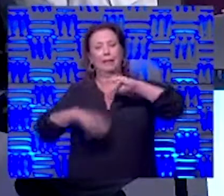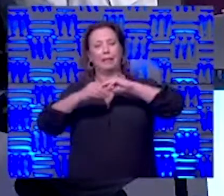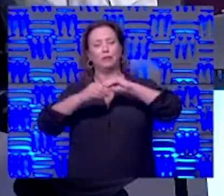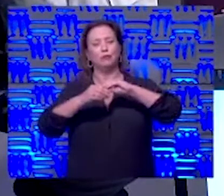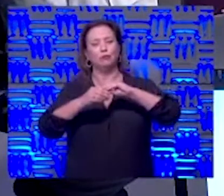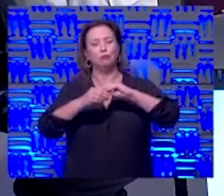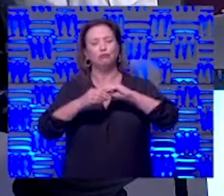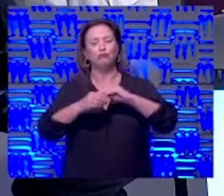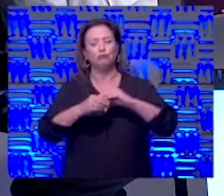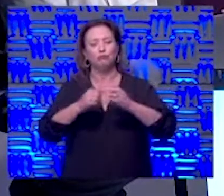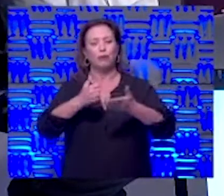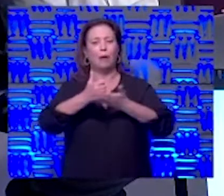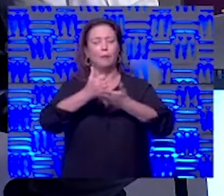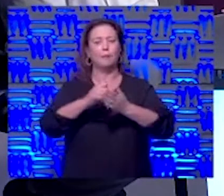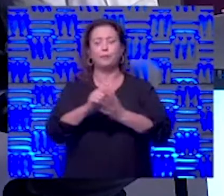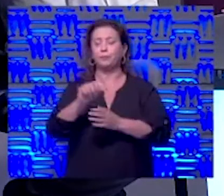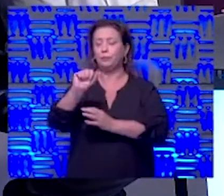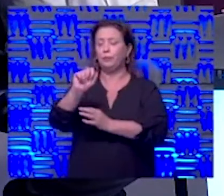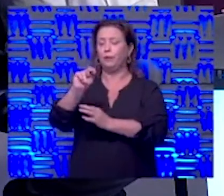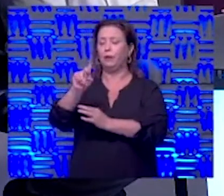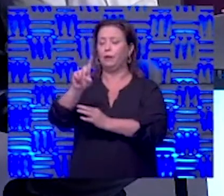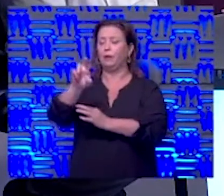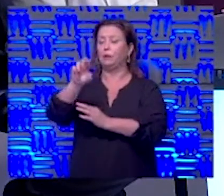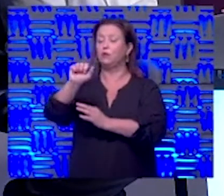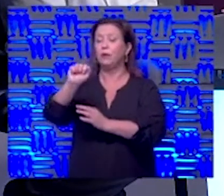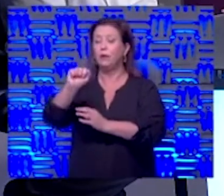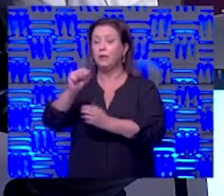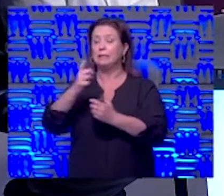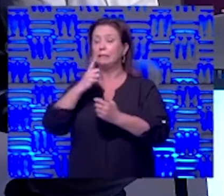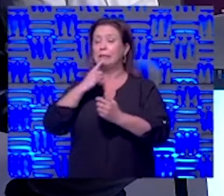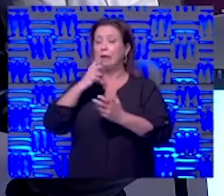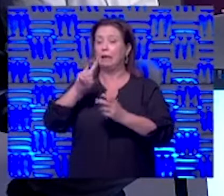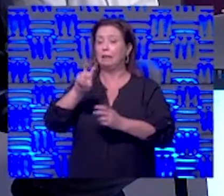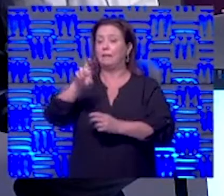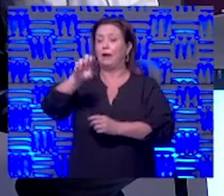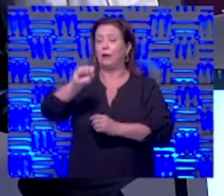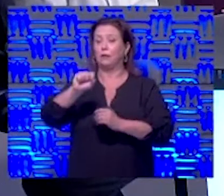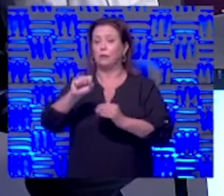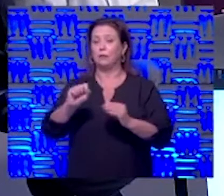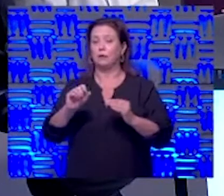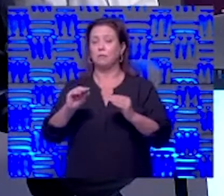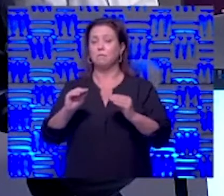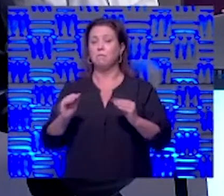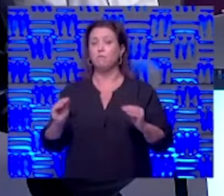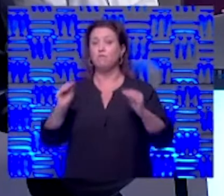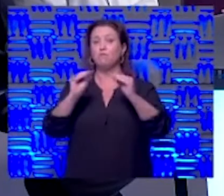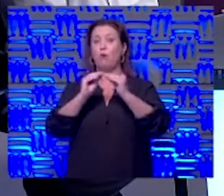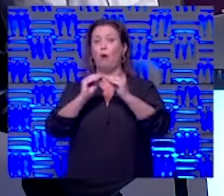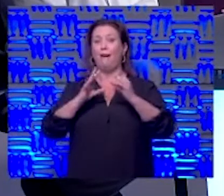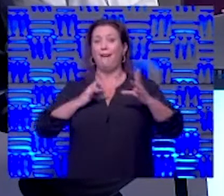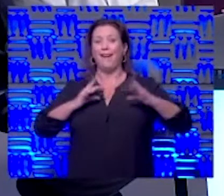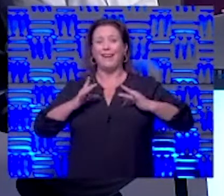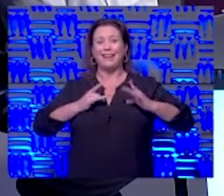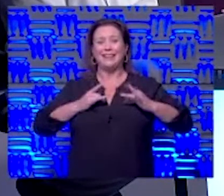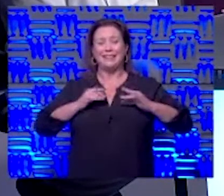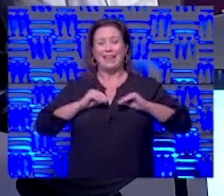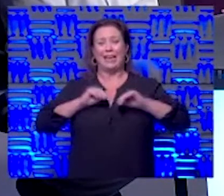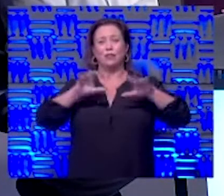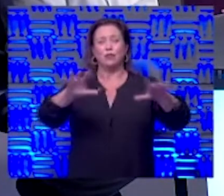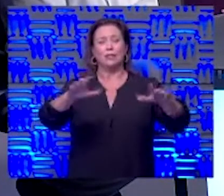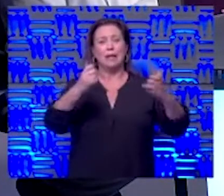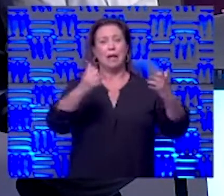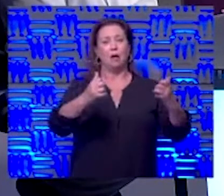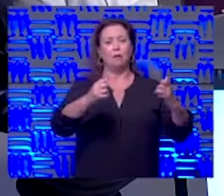Bob, you have a question? Yes, Andrea wants to know, I've read that the virus is now more contagious, but not necessarily more